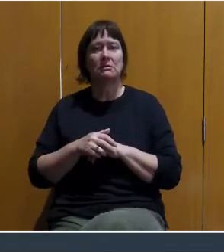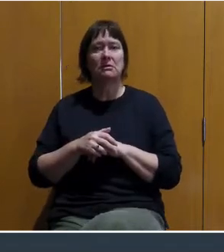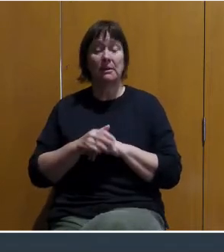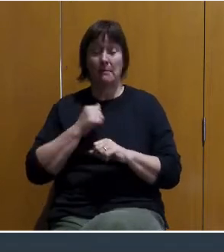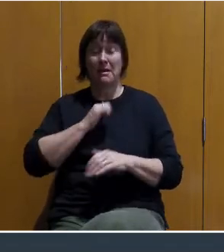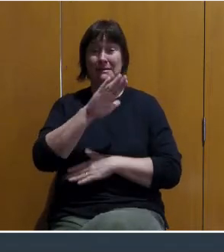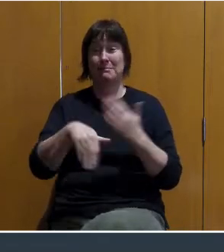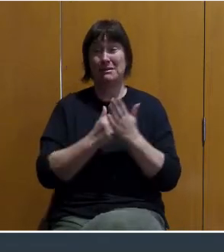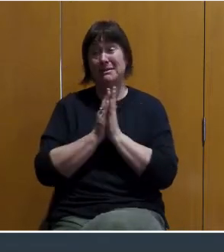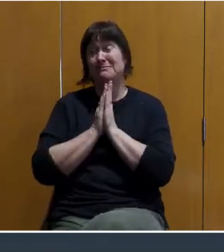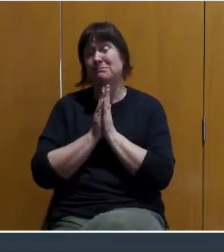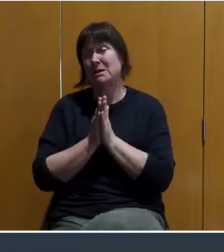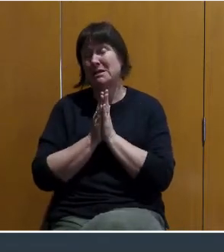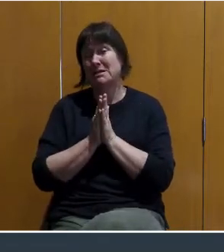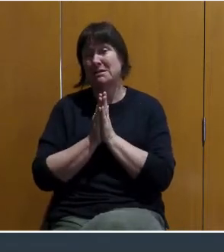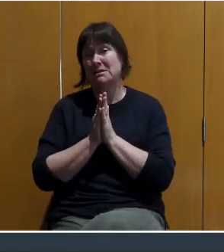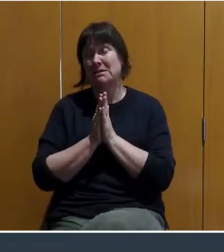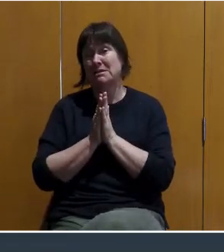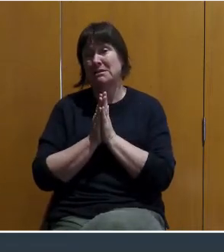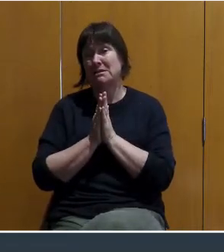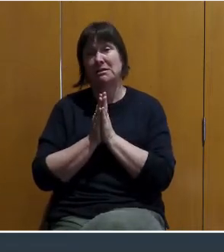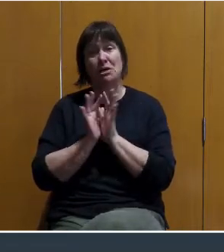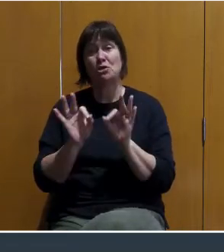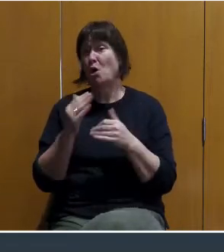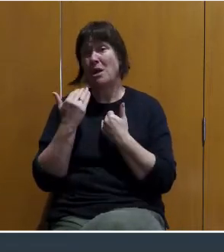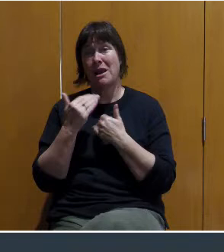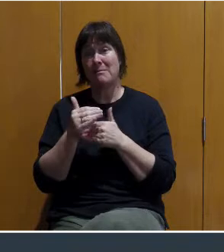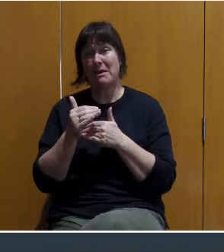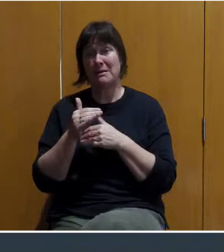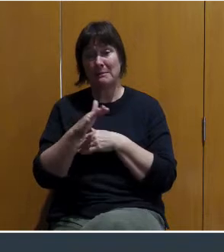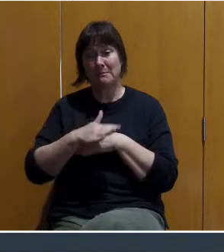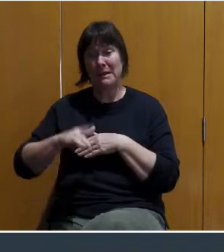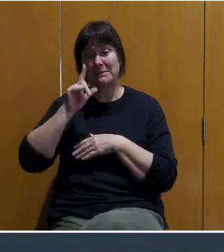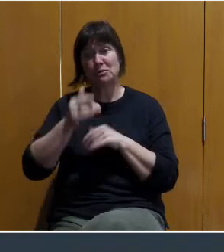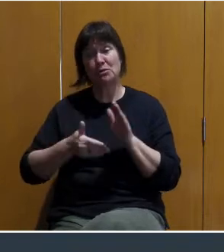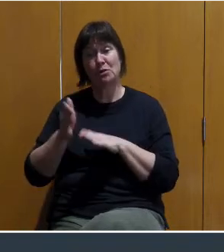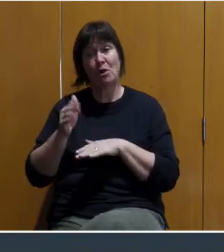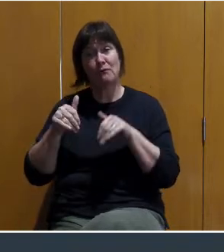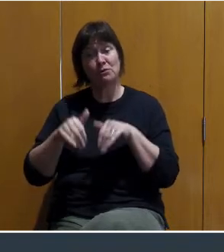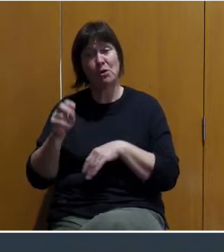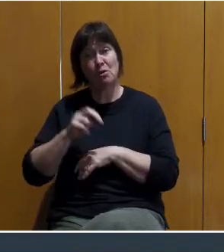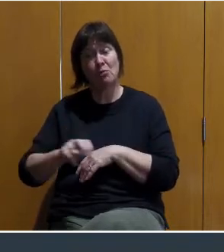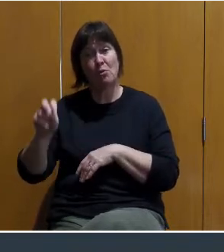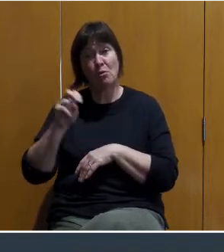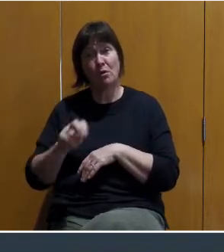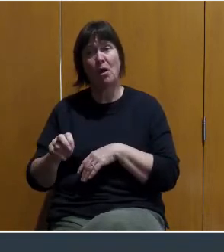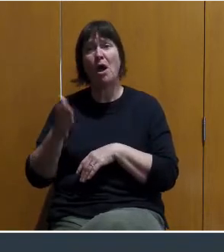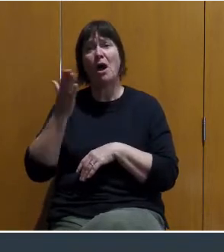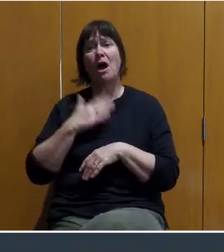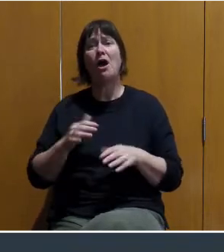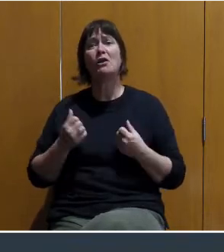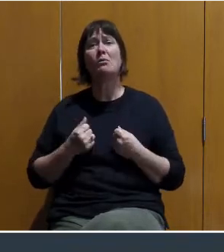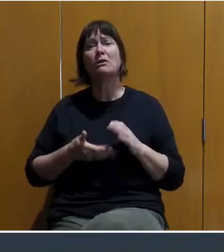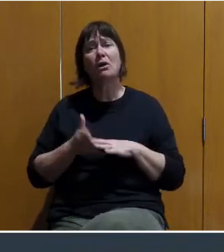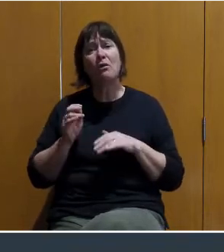submission not to cut off any more areas than we can. I do not want to have to drive my dog